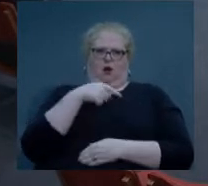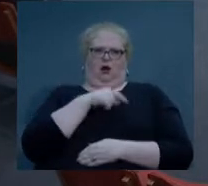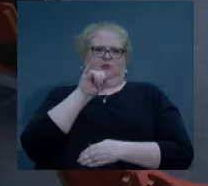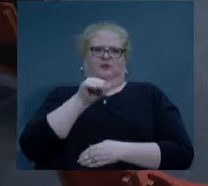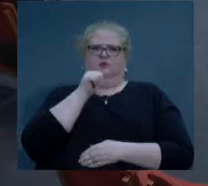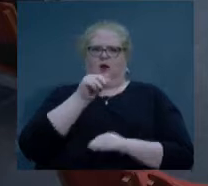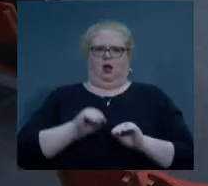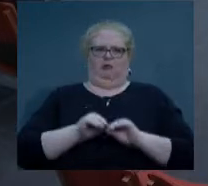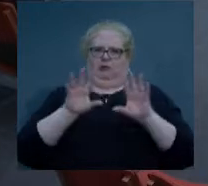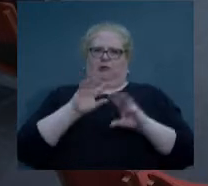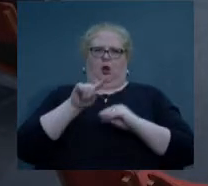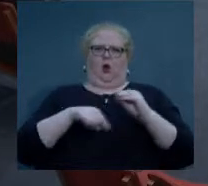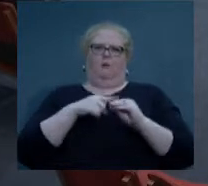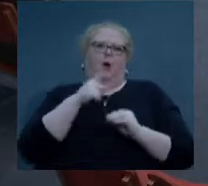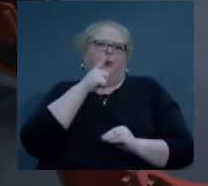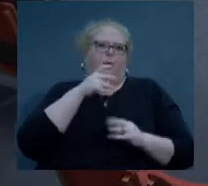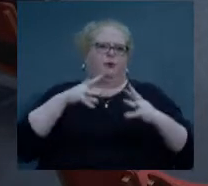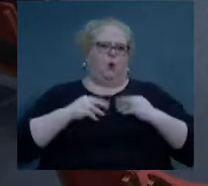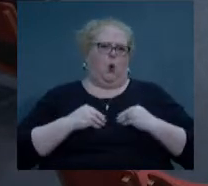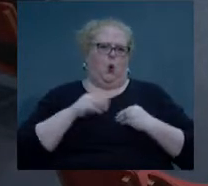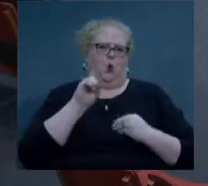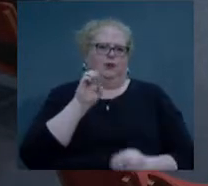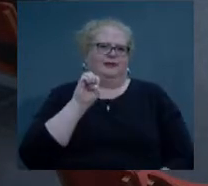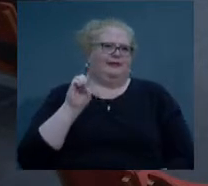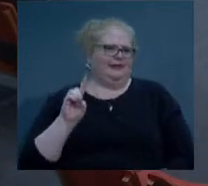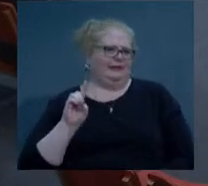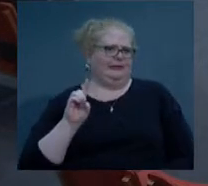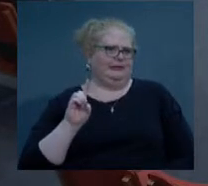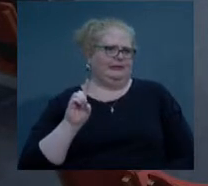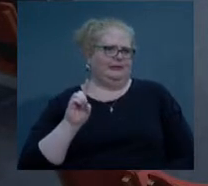is owner of deed?